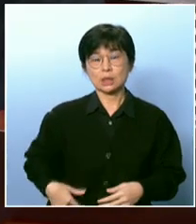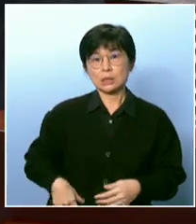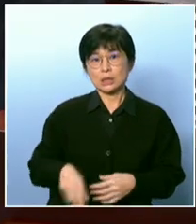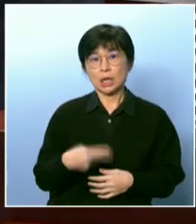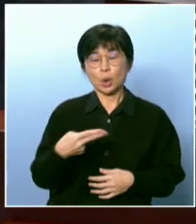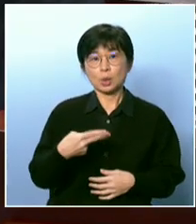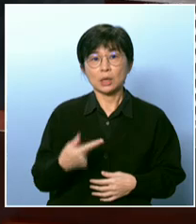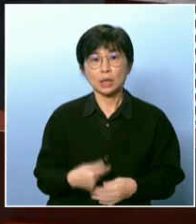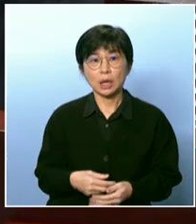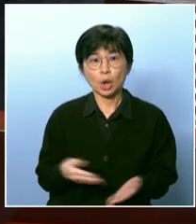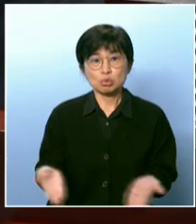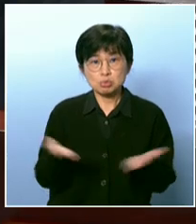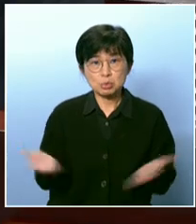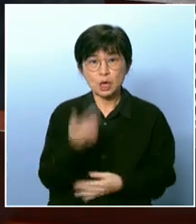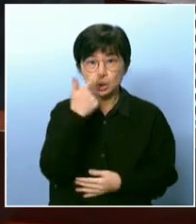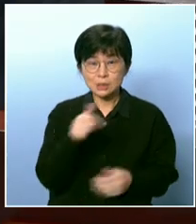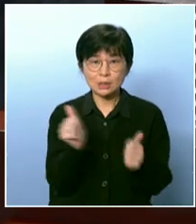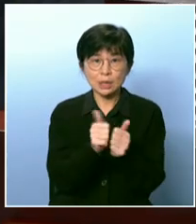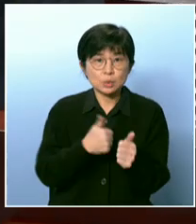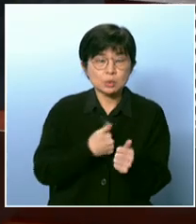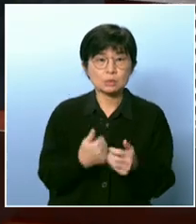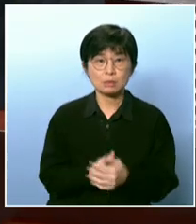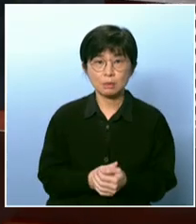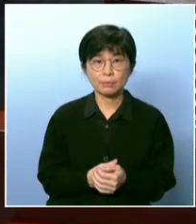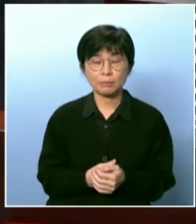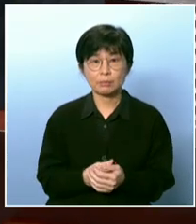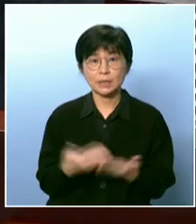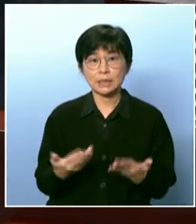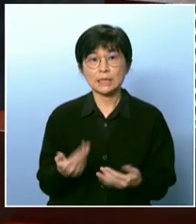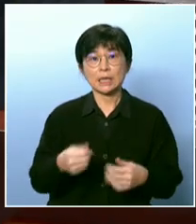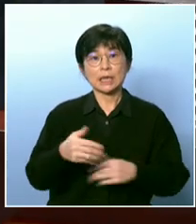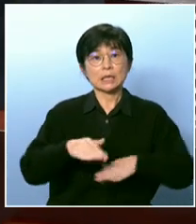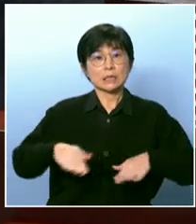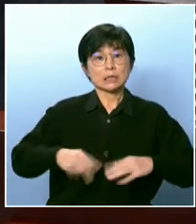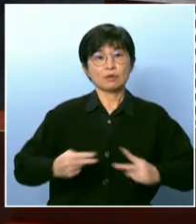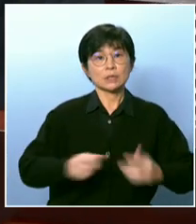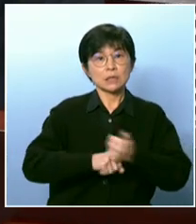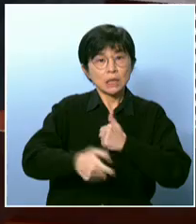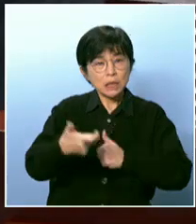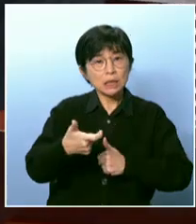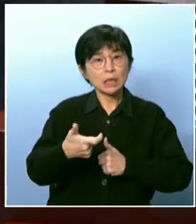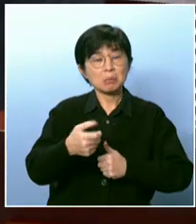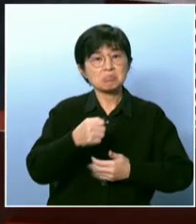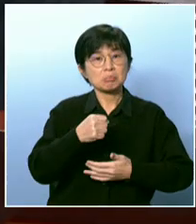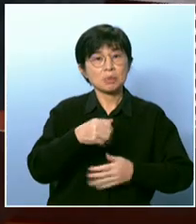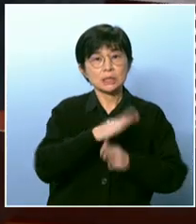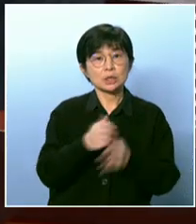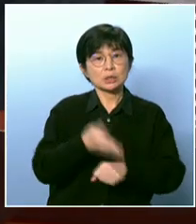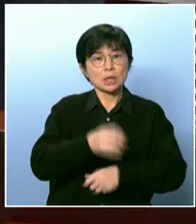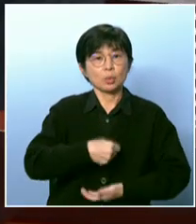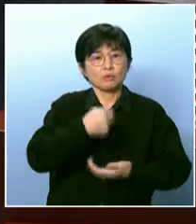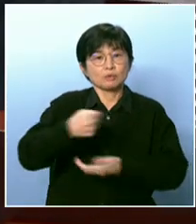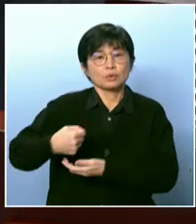be 28 years old now. Could these grown-ups be a new generation of mentors for